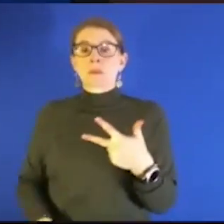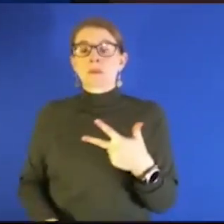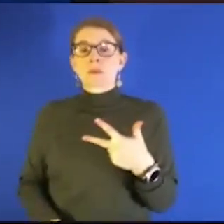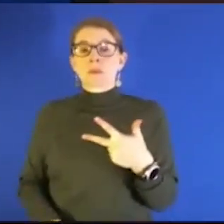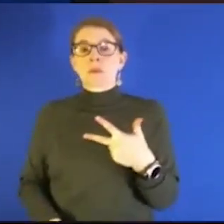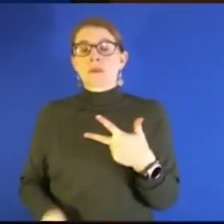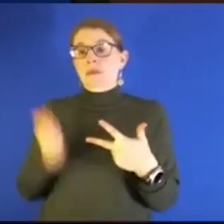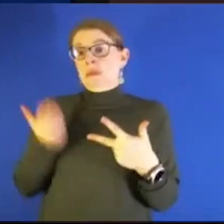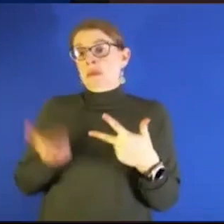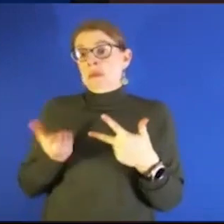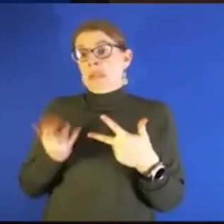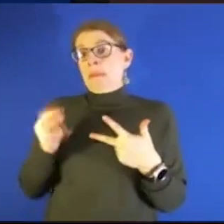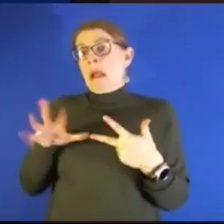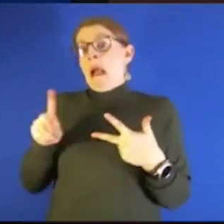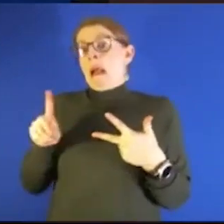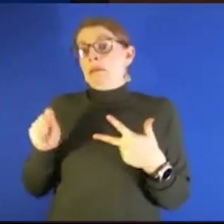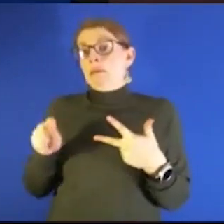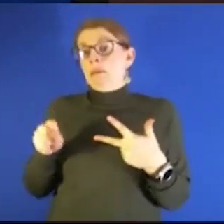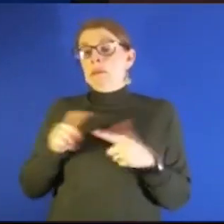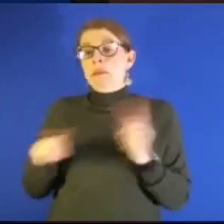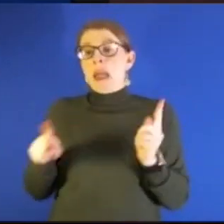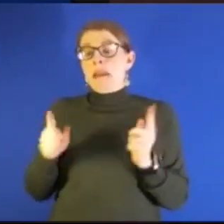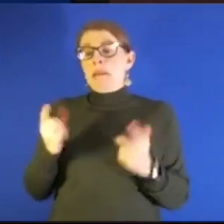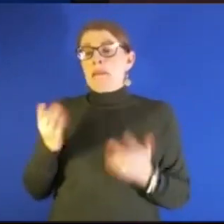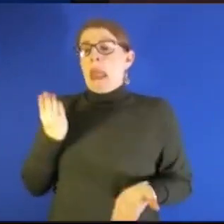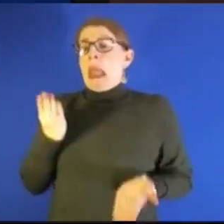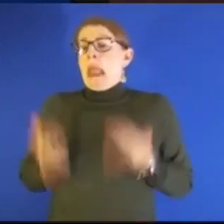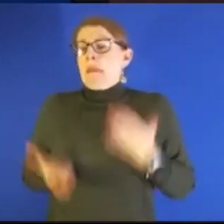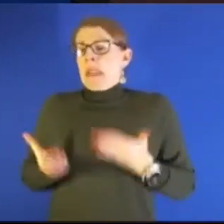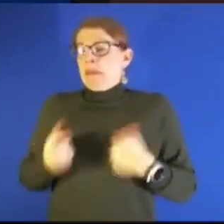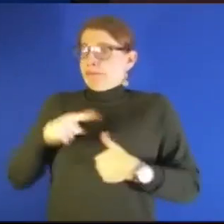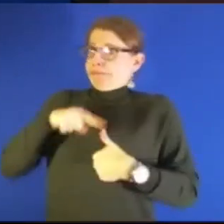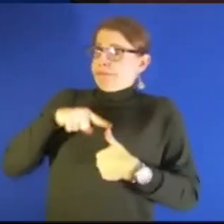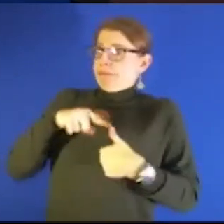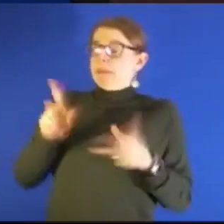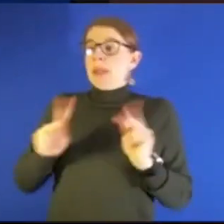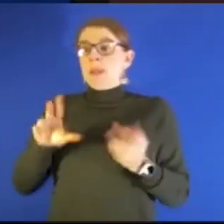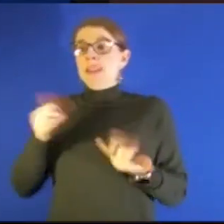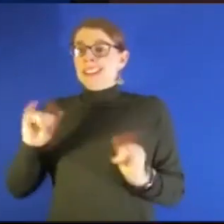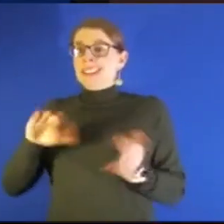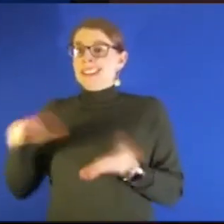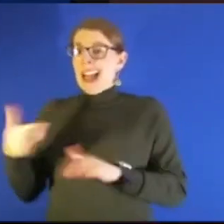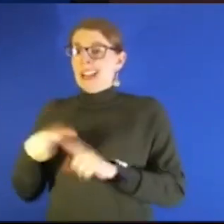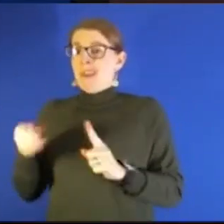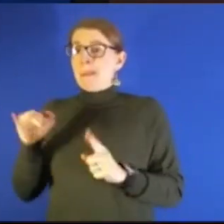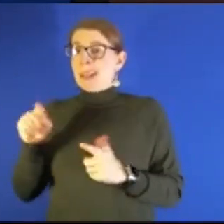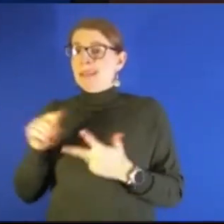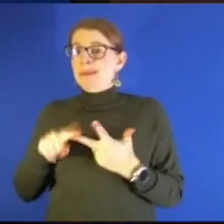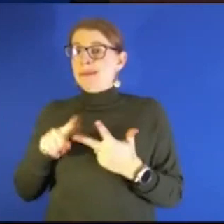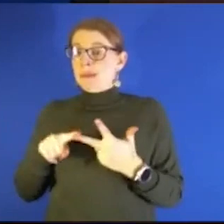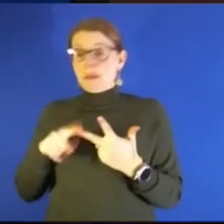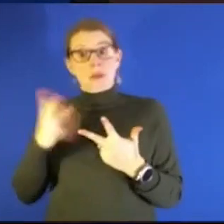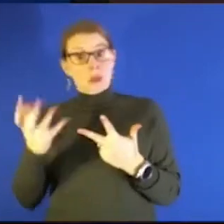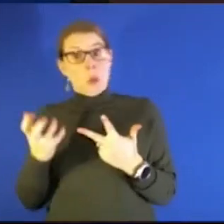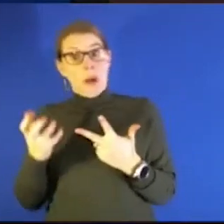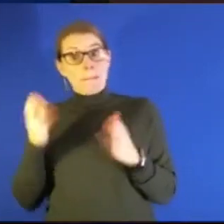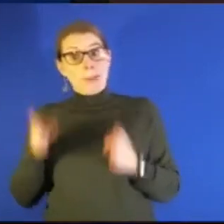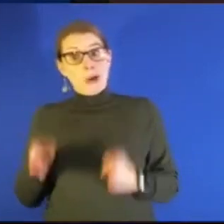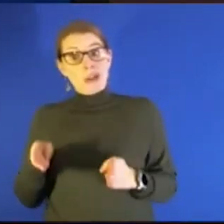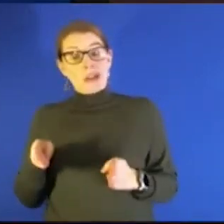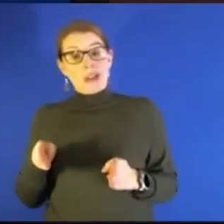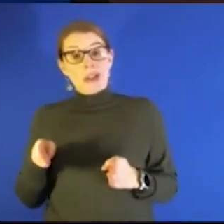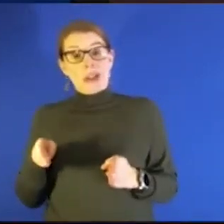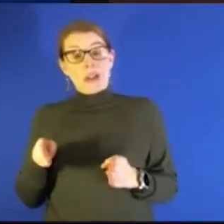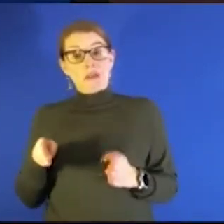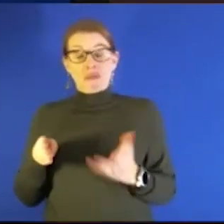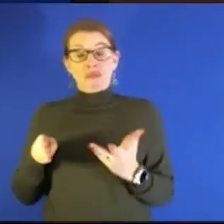more mild, but that's a big maybe, and there are people who are dying from it. Now, which one do you want to be? Do you want to be the person who's going to play Russian roulette down